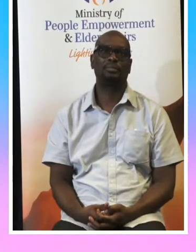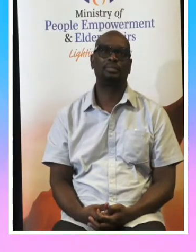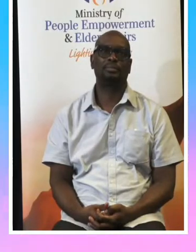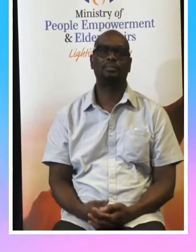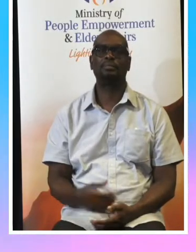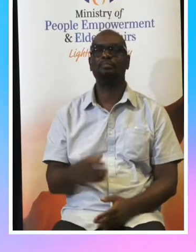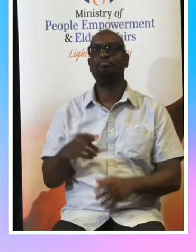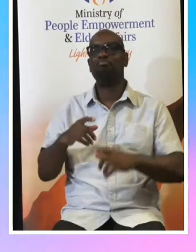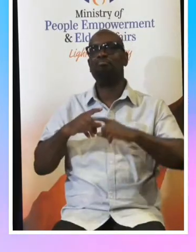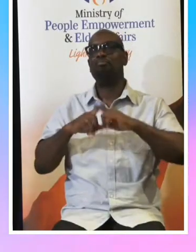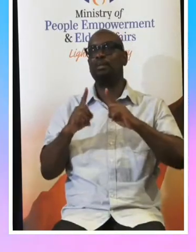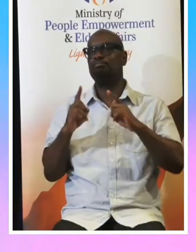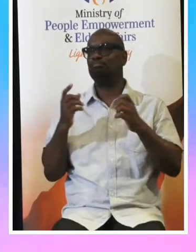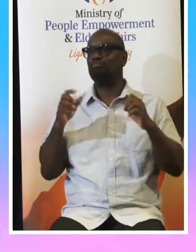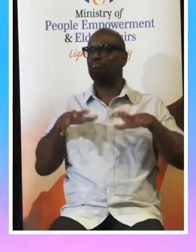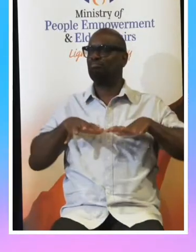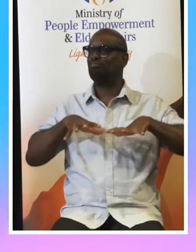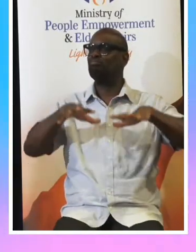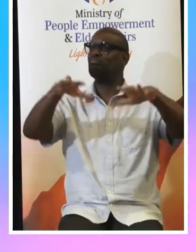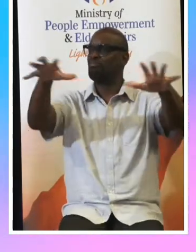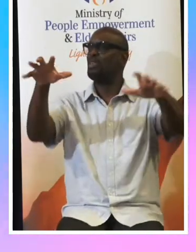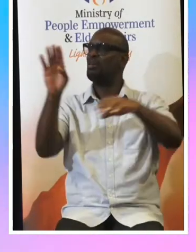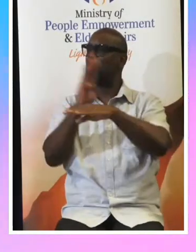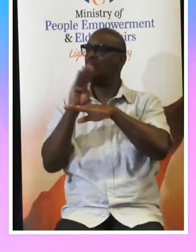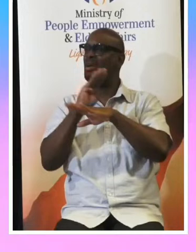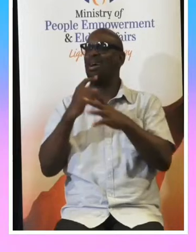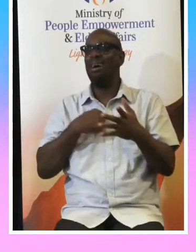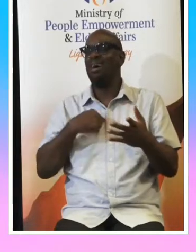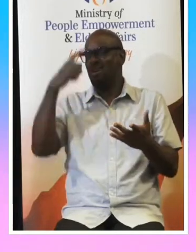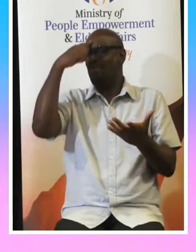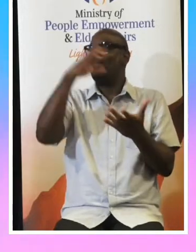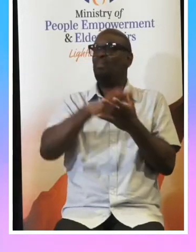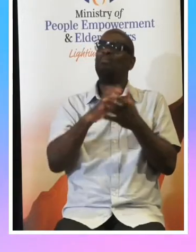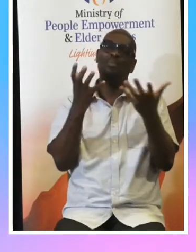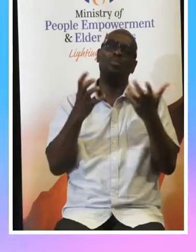The majority of Barbadians, I believe, want to do the right thing.